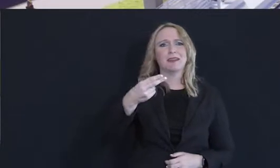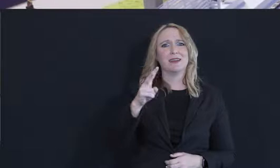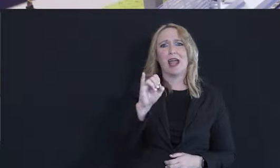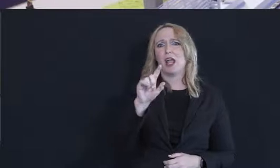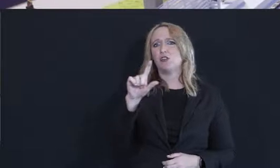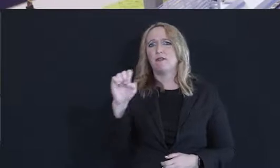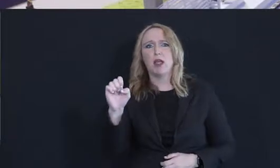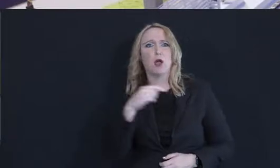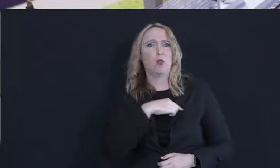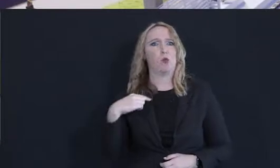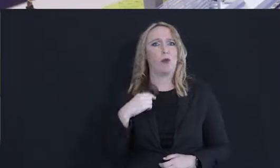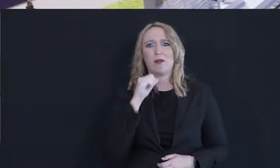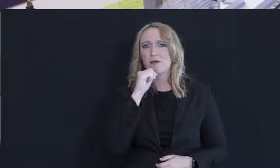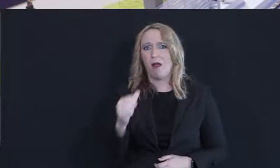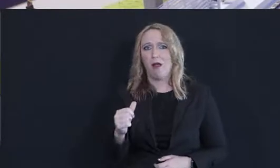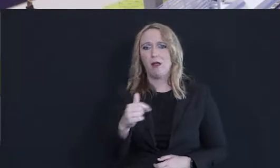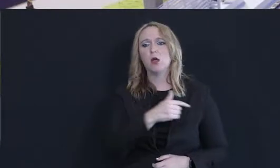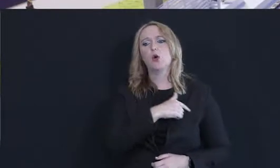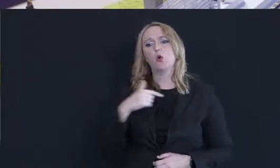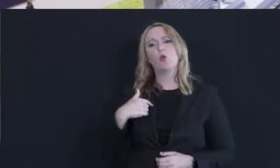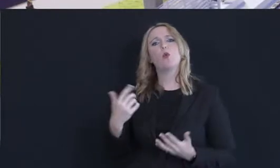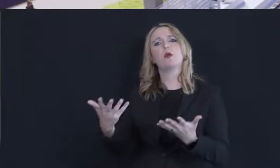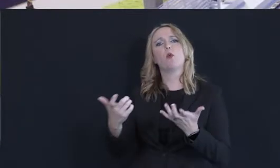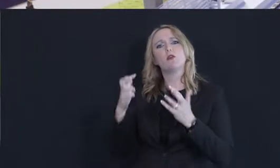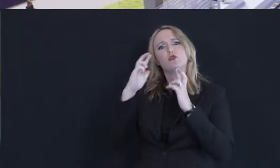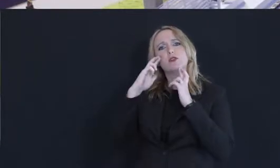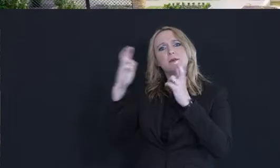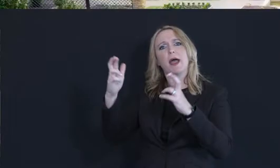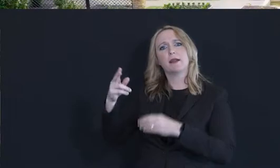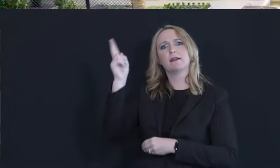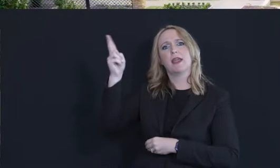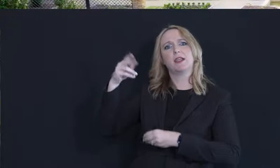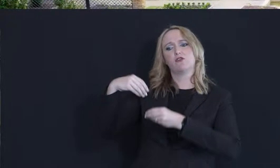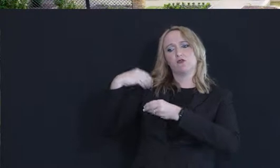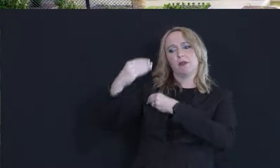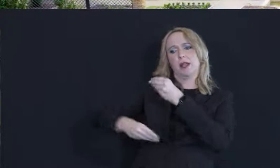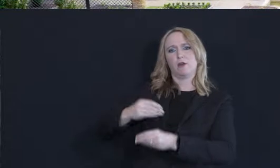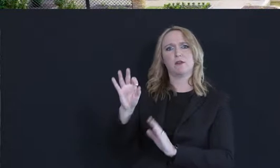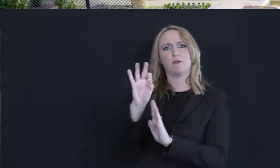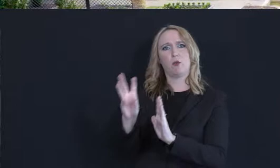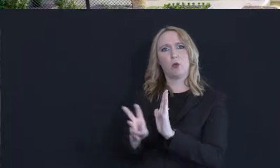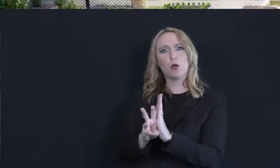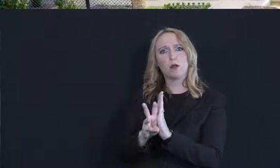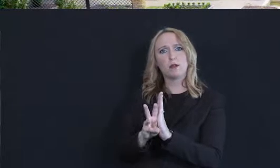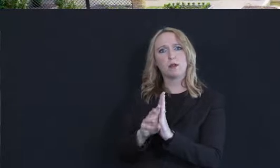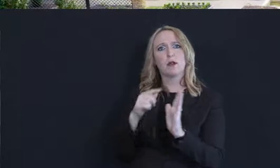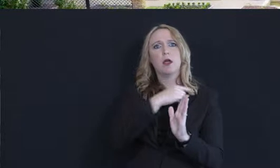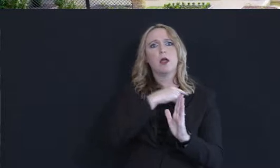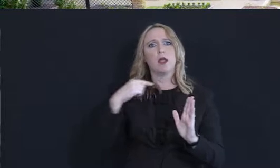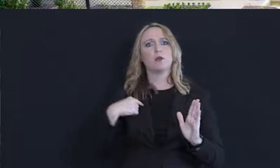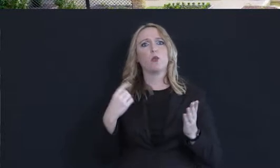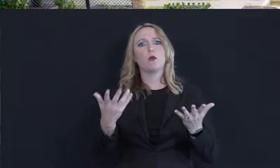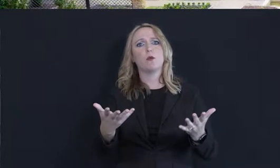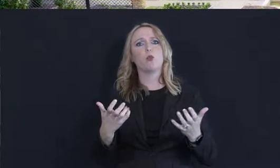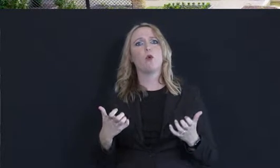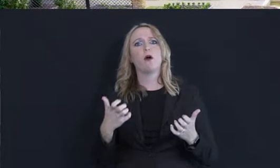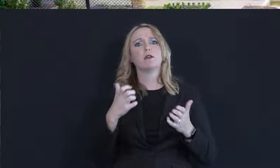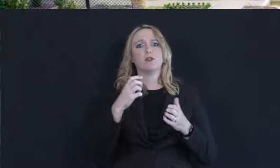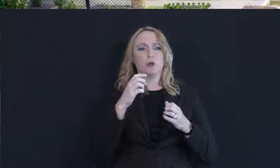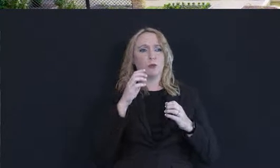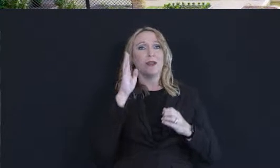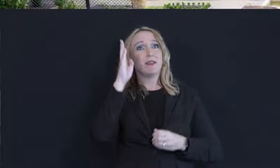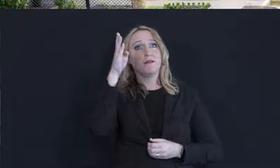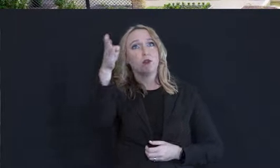respects the history and Heritage of Fort Worth and we are forward focused on being a city that Embraces a global